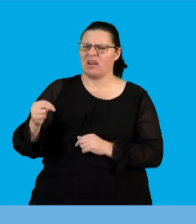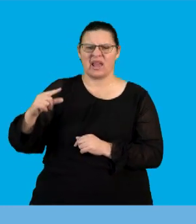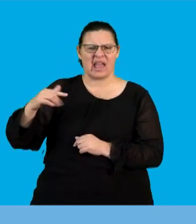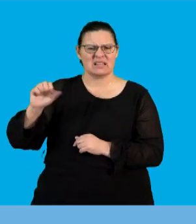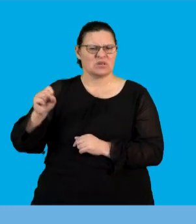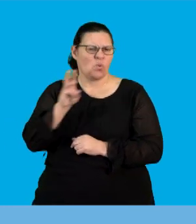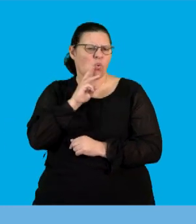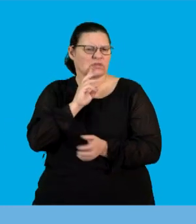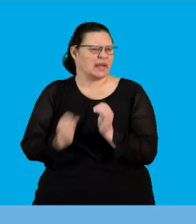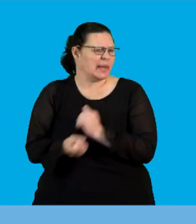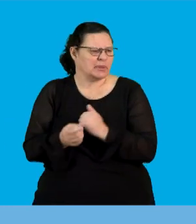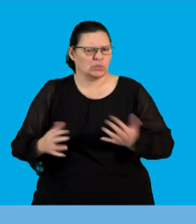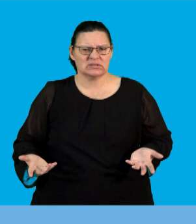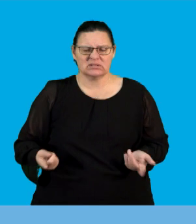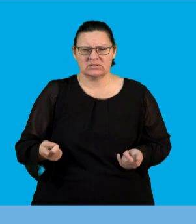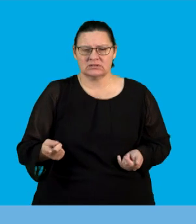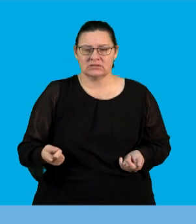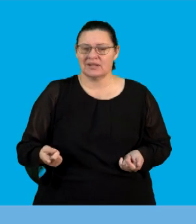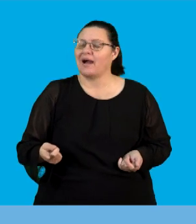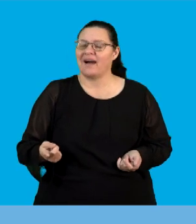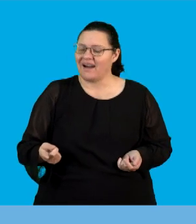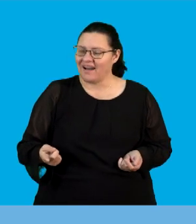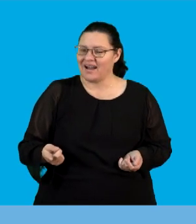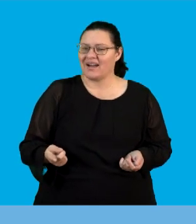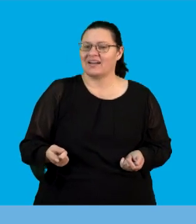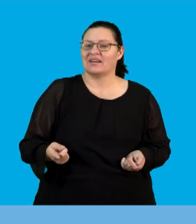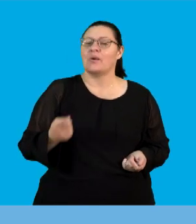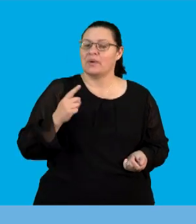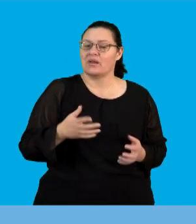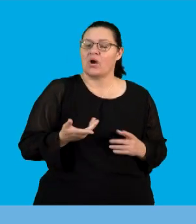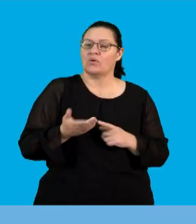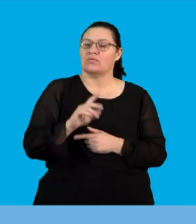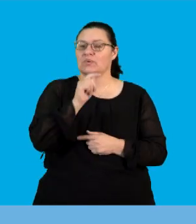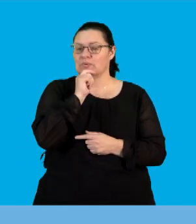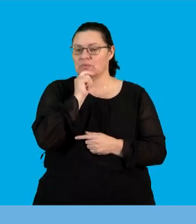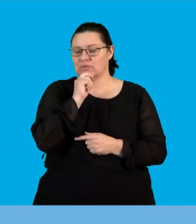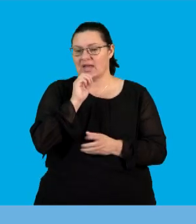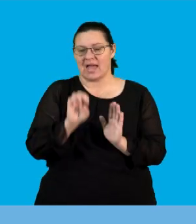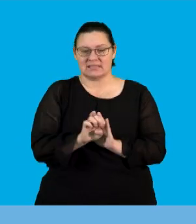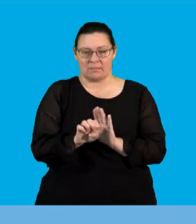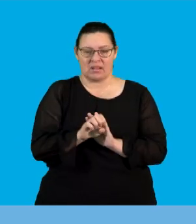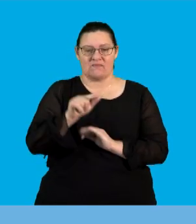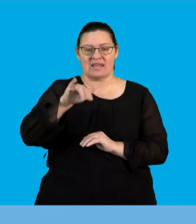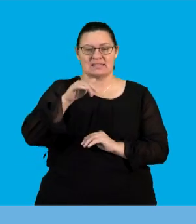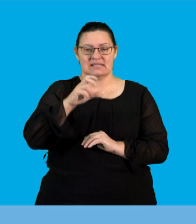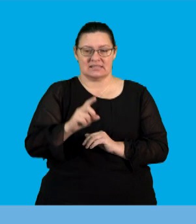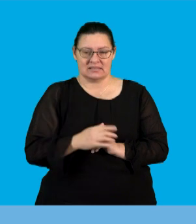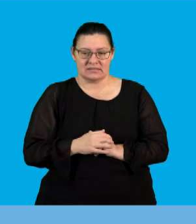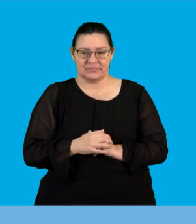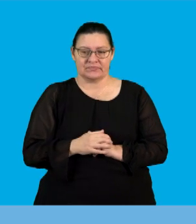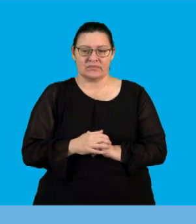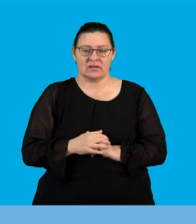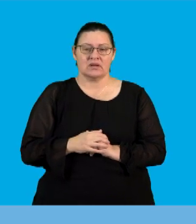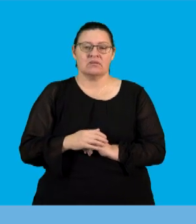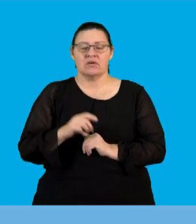What happened to the water? So to better explain this, let's make a use of a practical example of the acid.